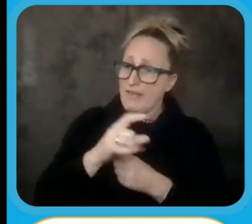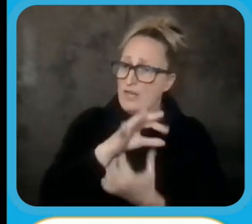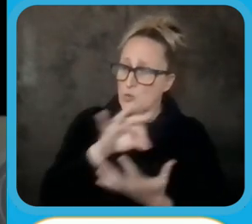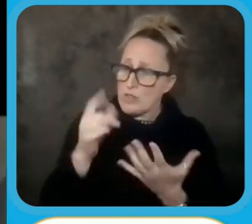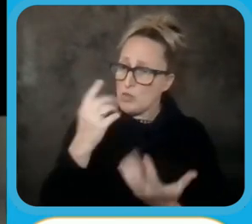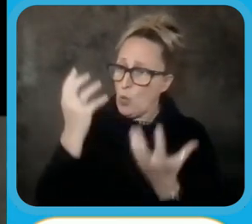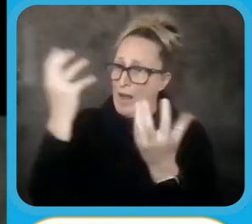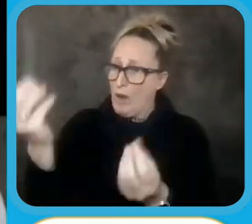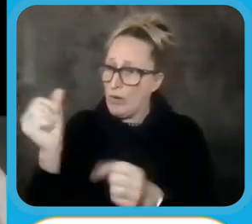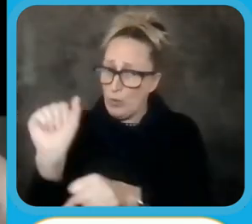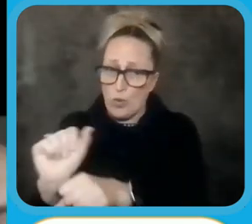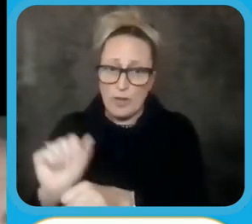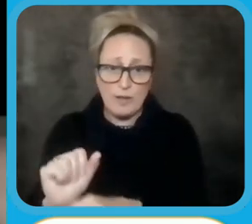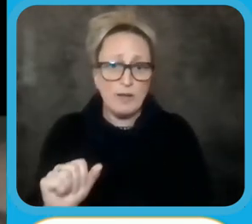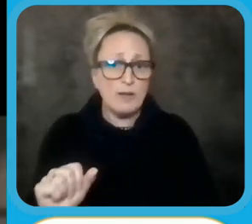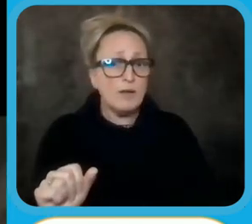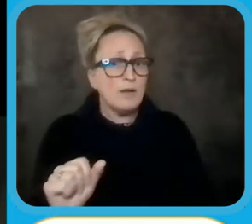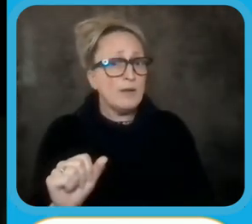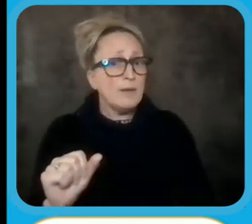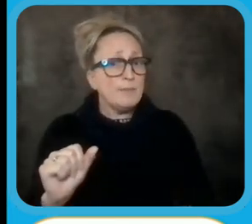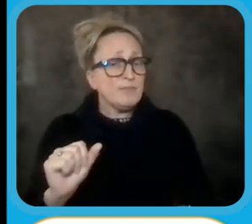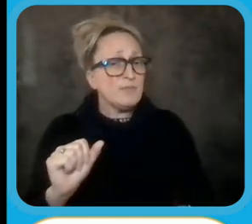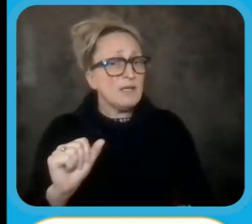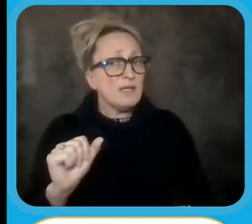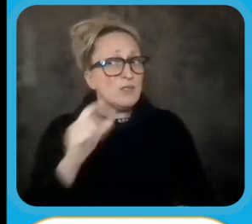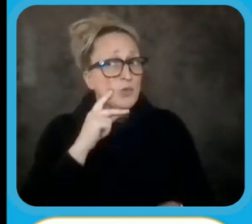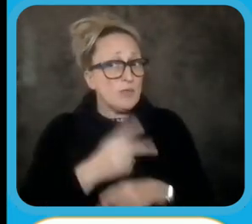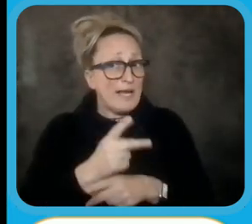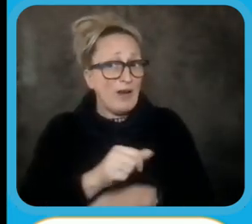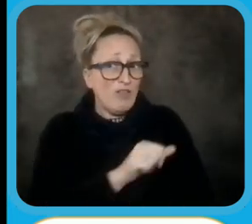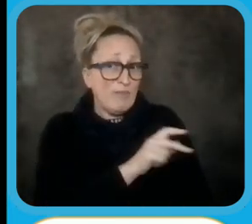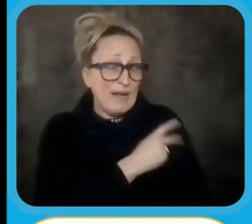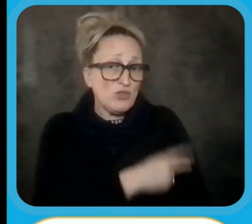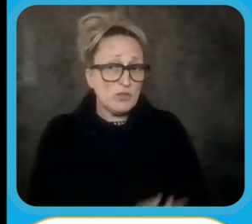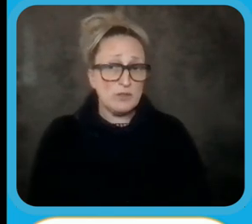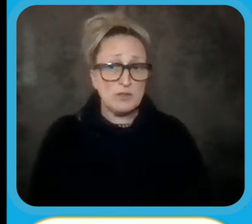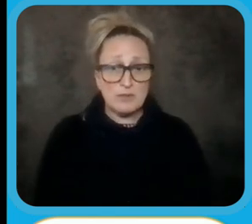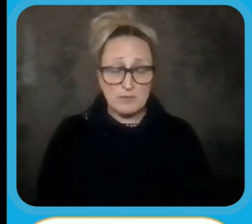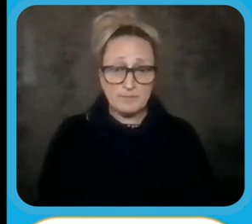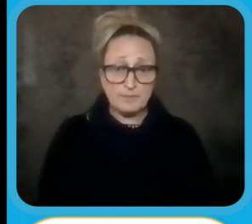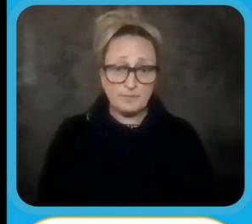out there but you and feel help like what you patients. Gave wasn't enough.